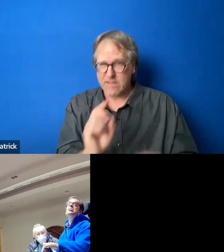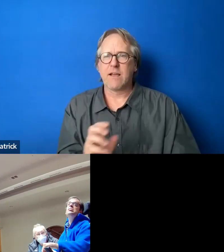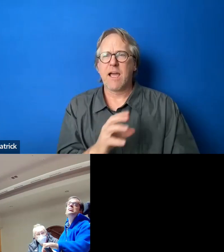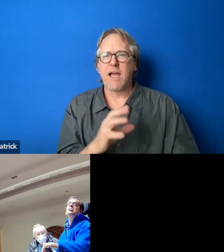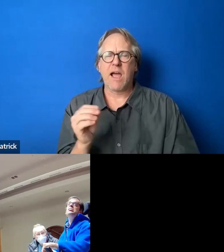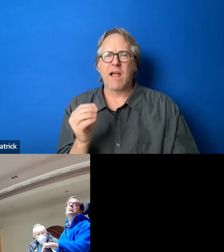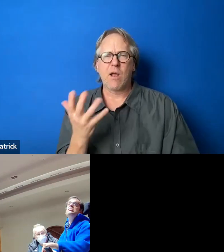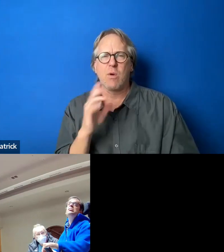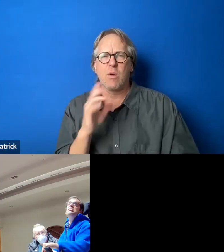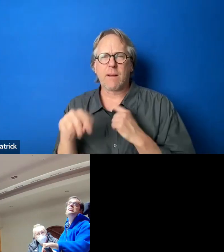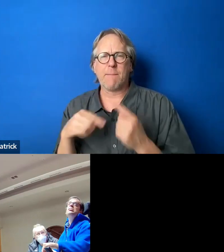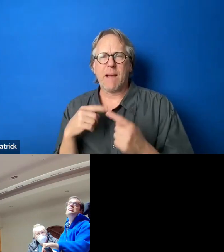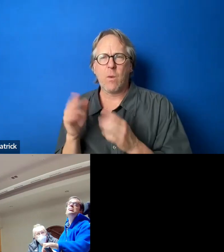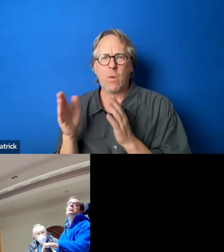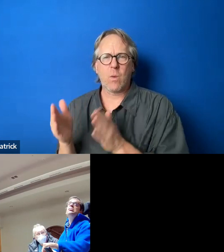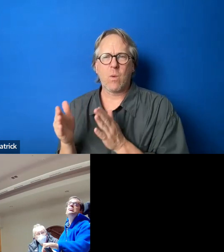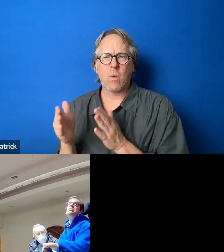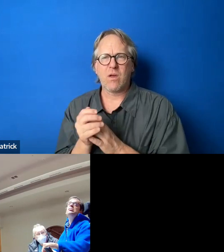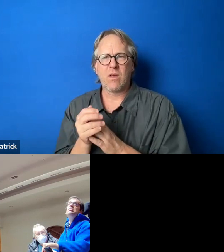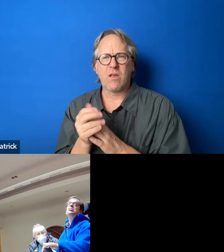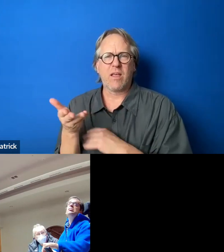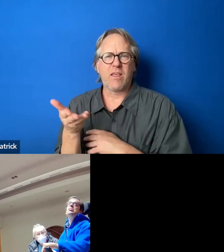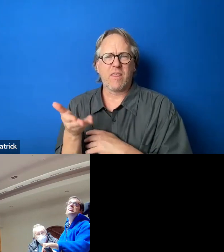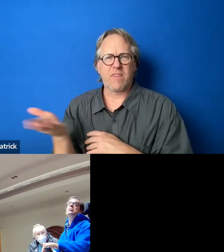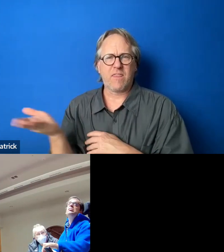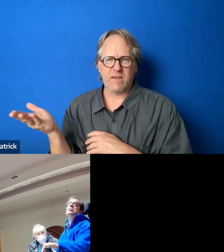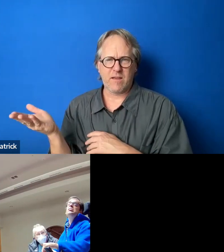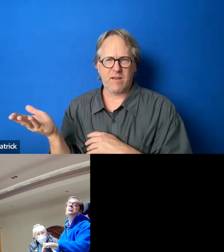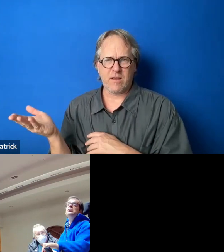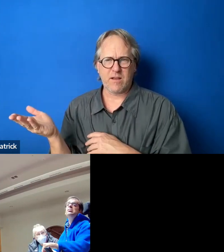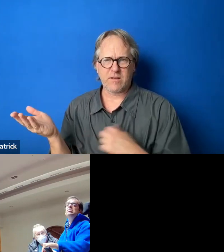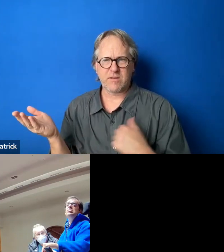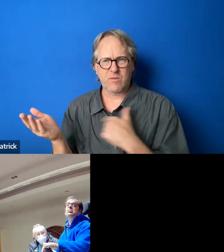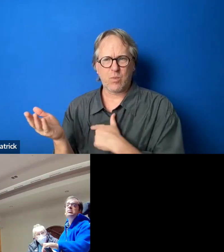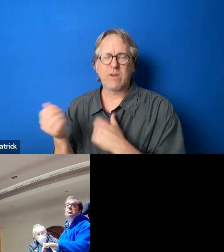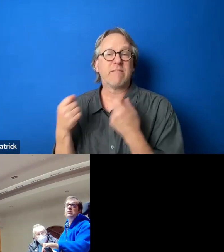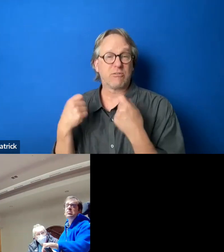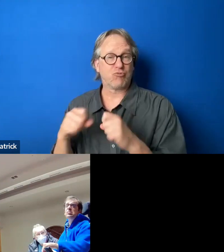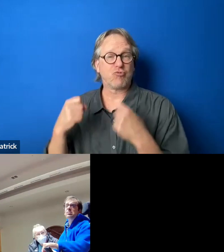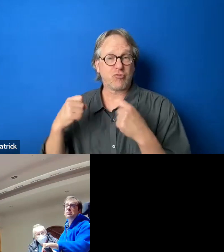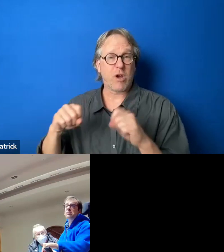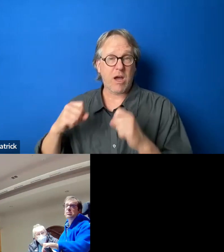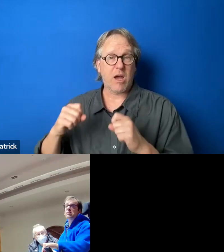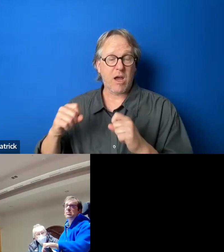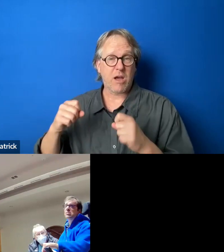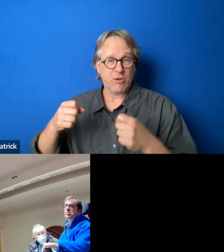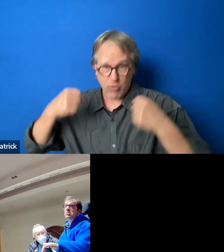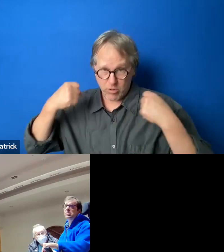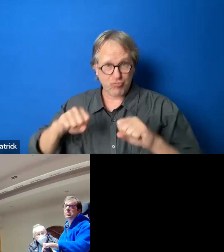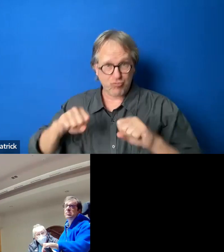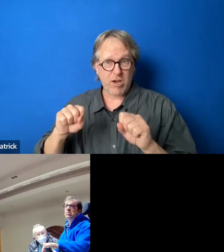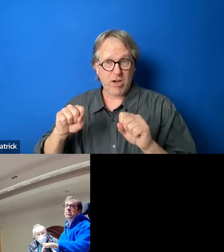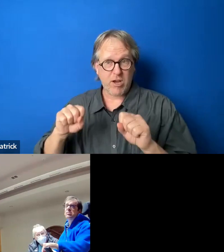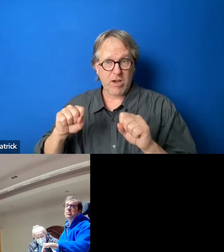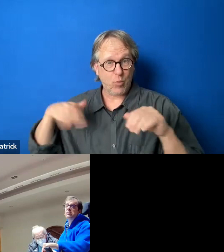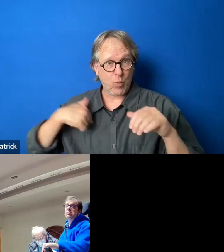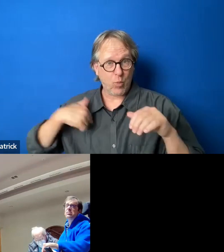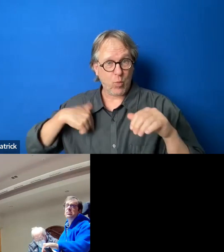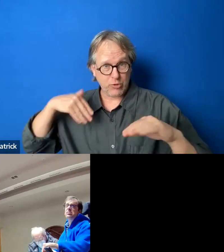to talk about things that we have tried and are doing